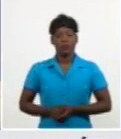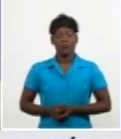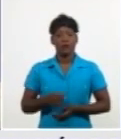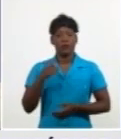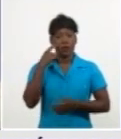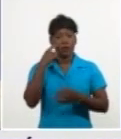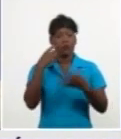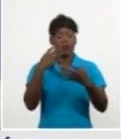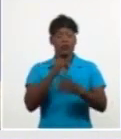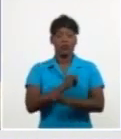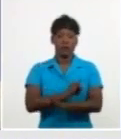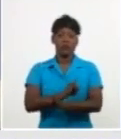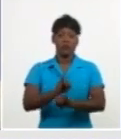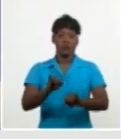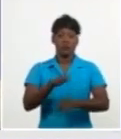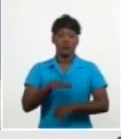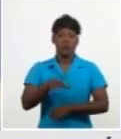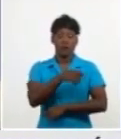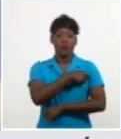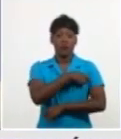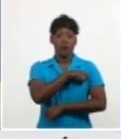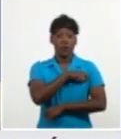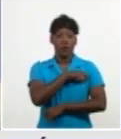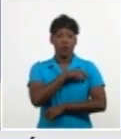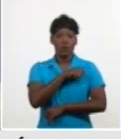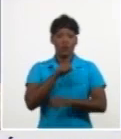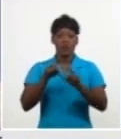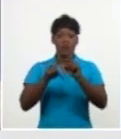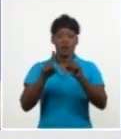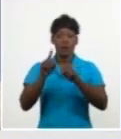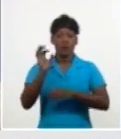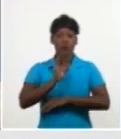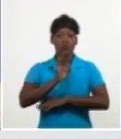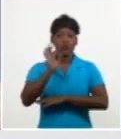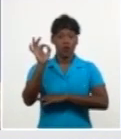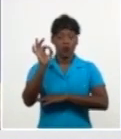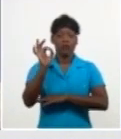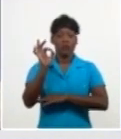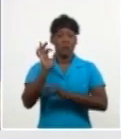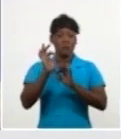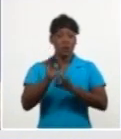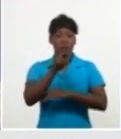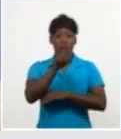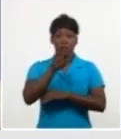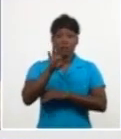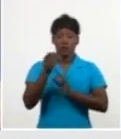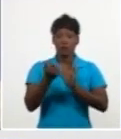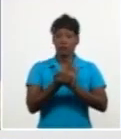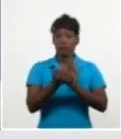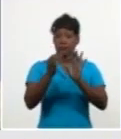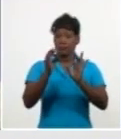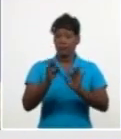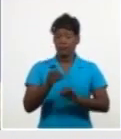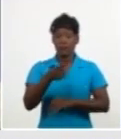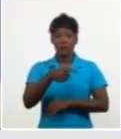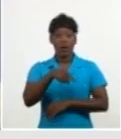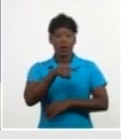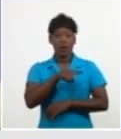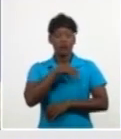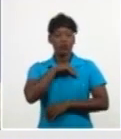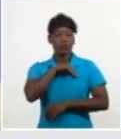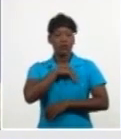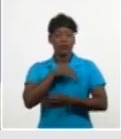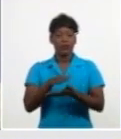And this data is important. 100% of the cases diagnosed yesterday, the 14 cases